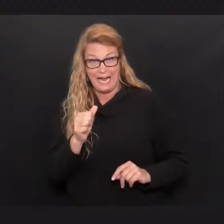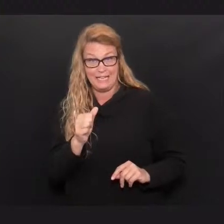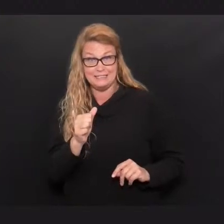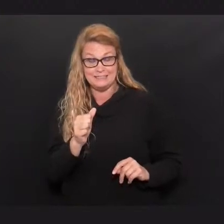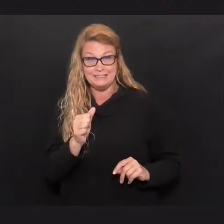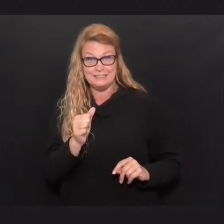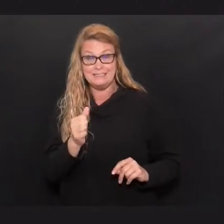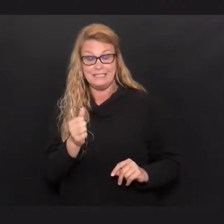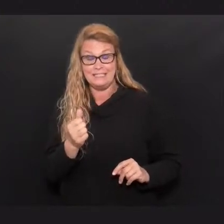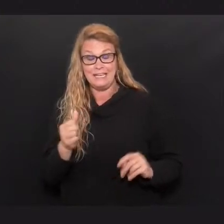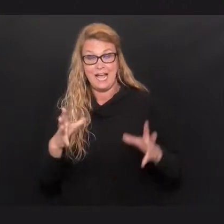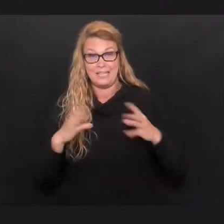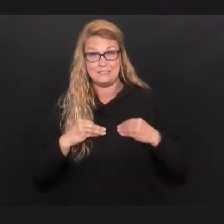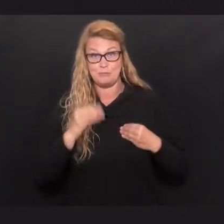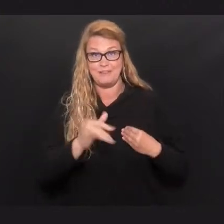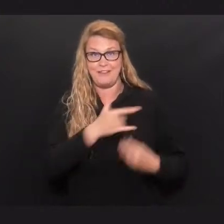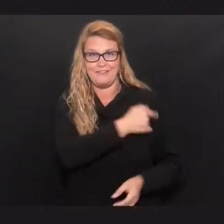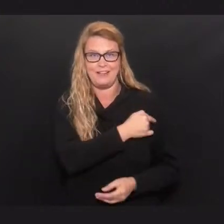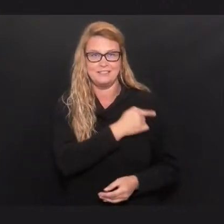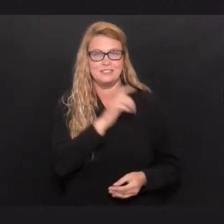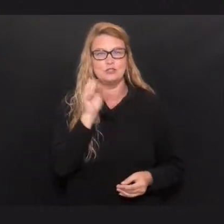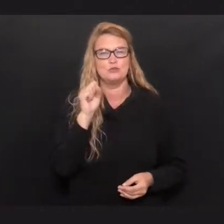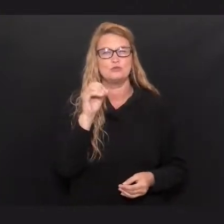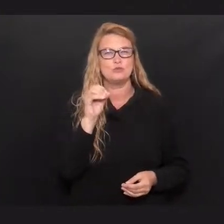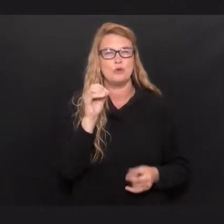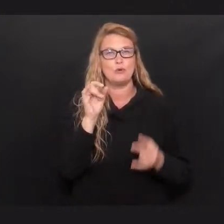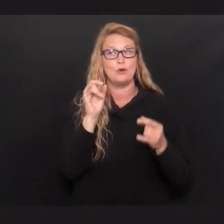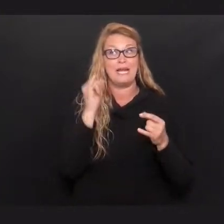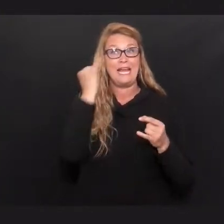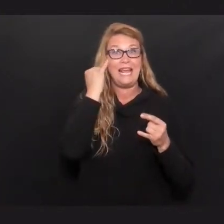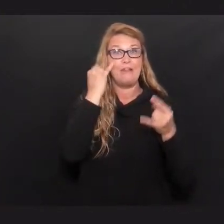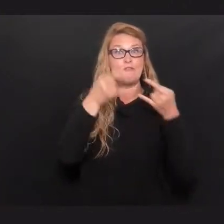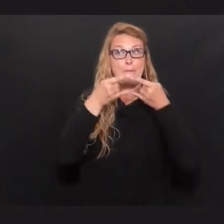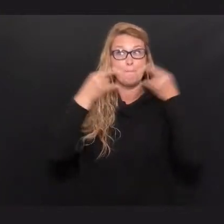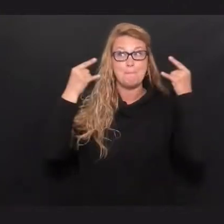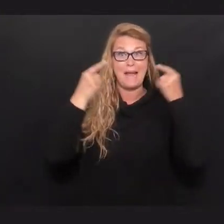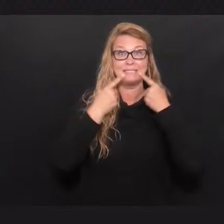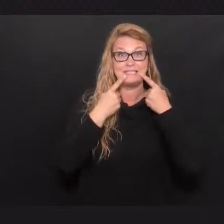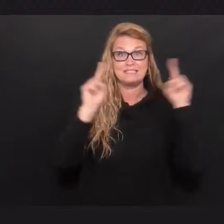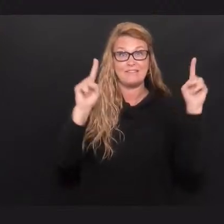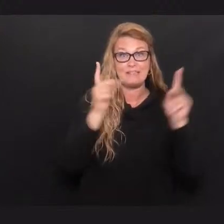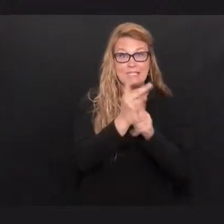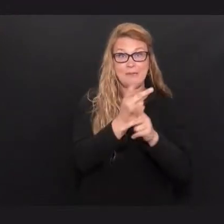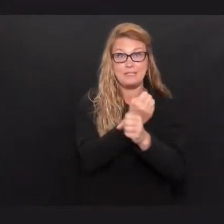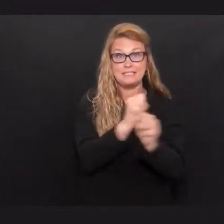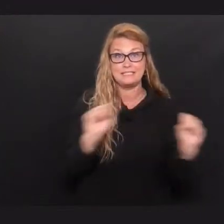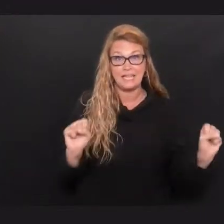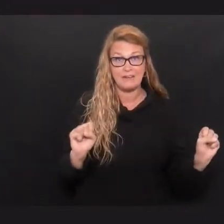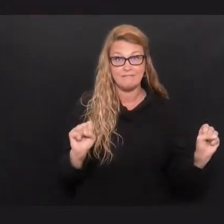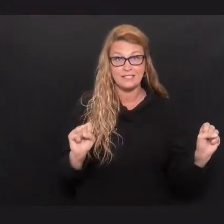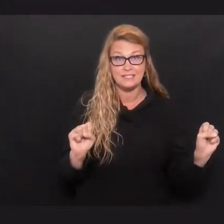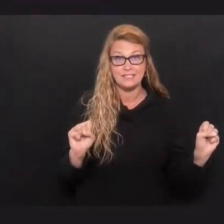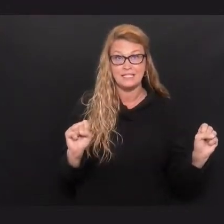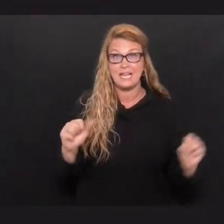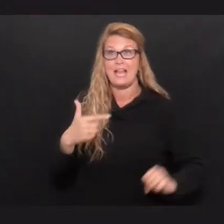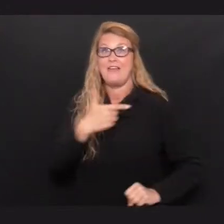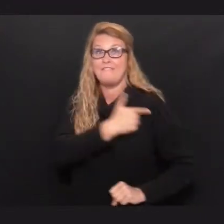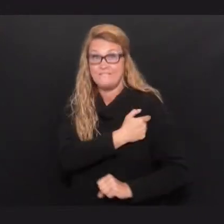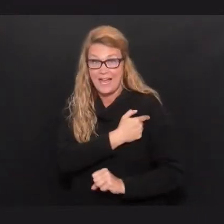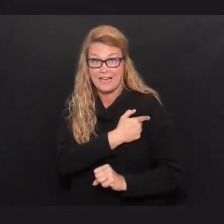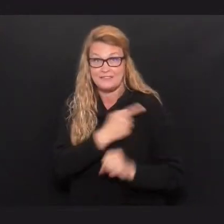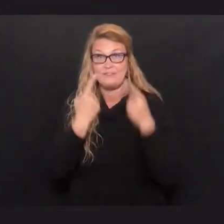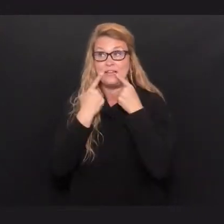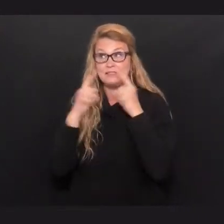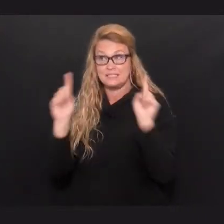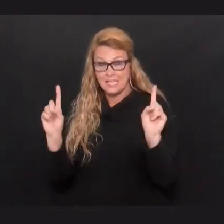vaccine? This all comes down to mask wearing. If masks are effective at keeping us safe, and if the vaccine has proven to be